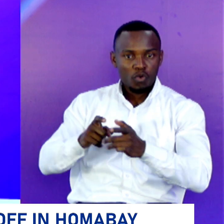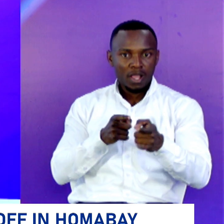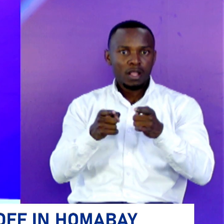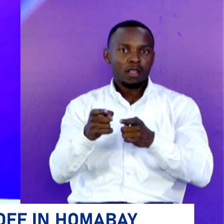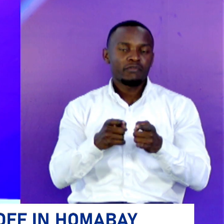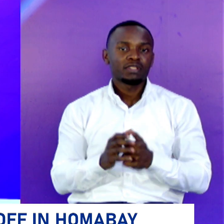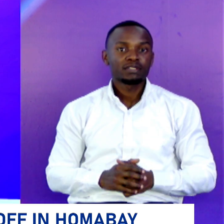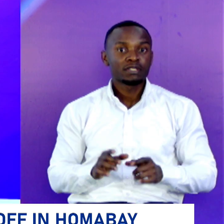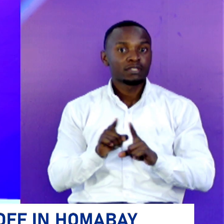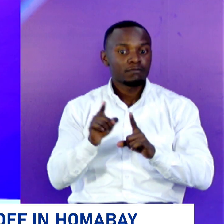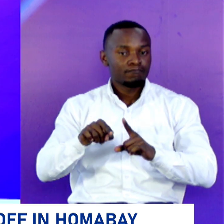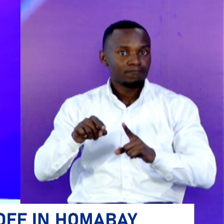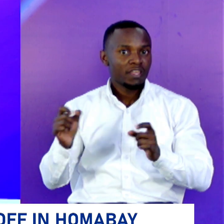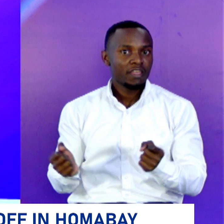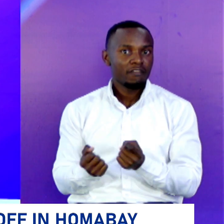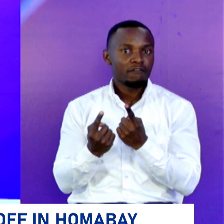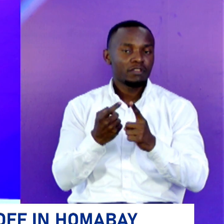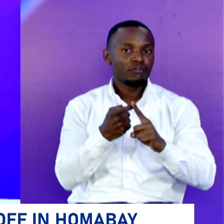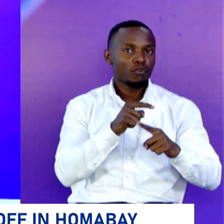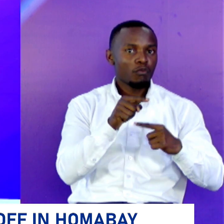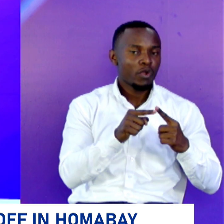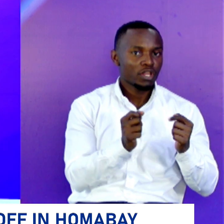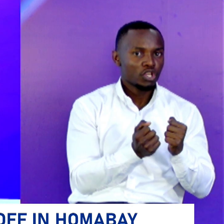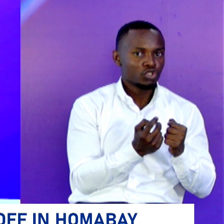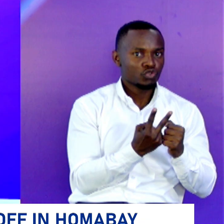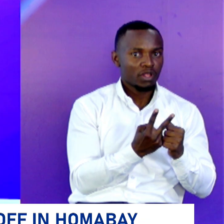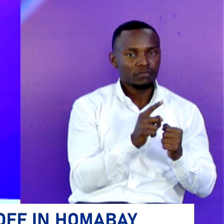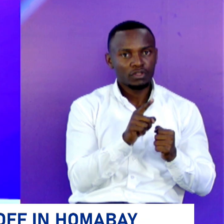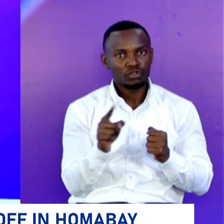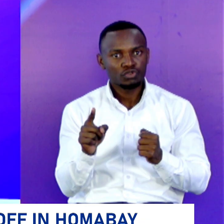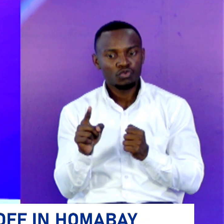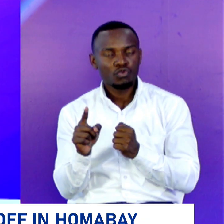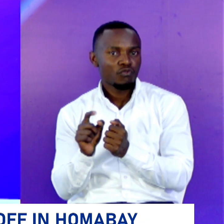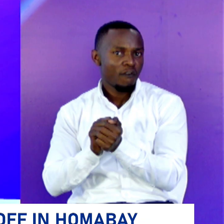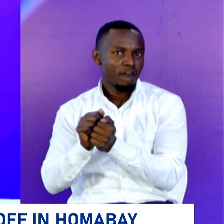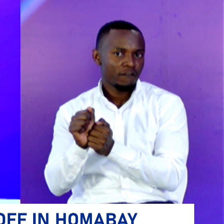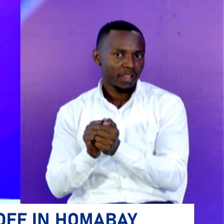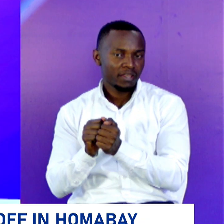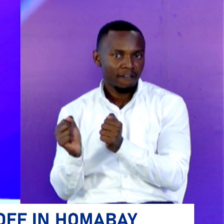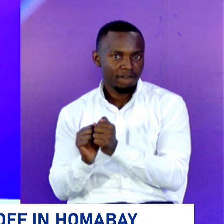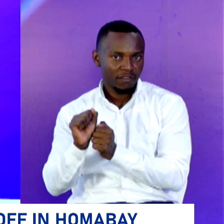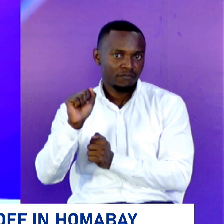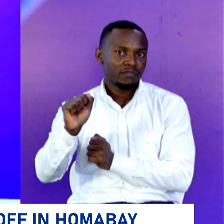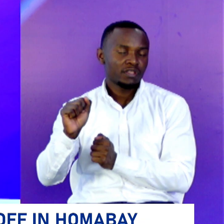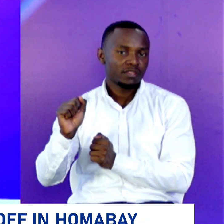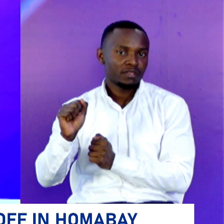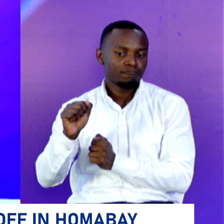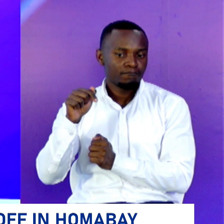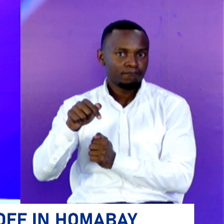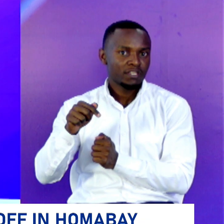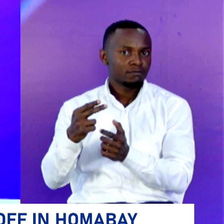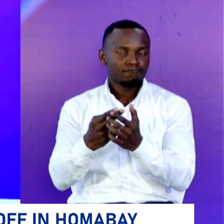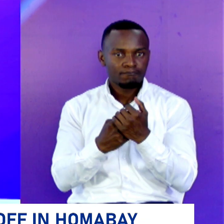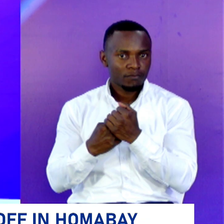running from Tuesday 12th August to Friday the 15th of August, is a